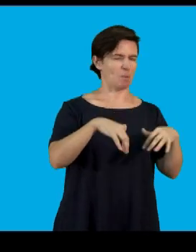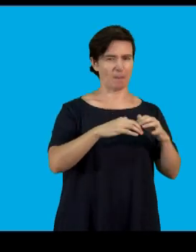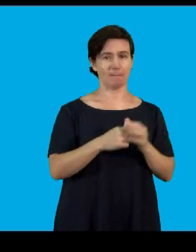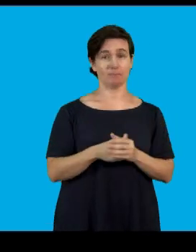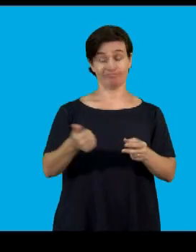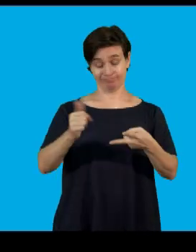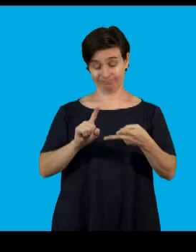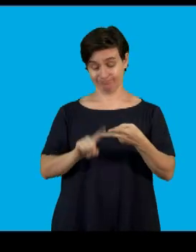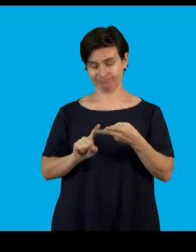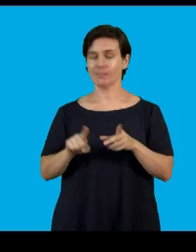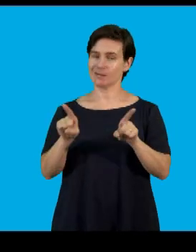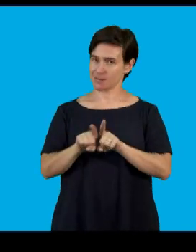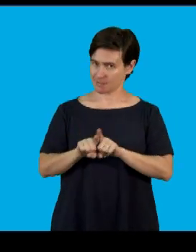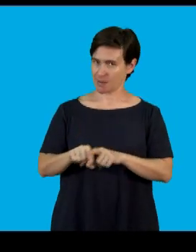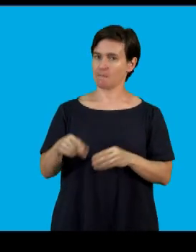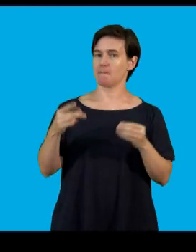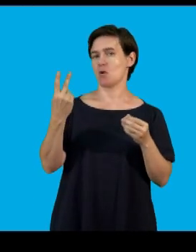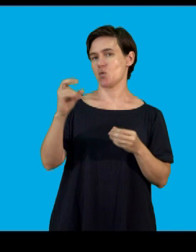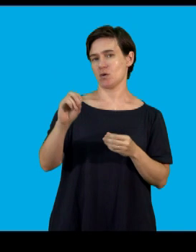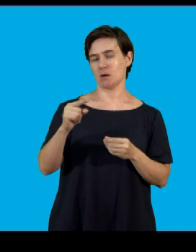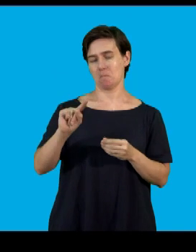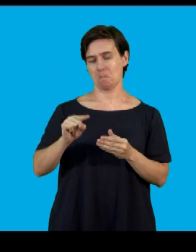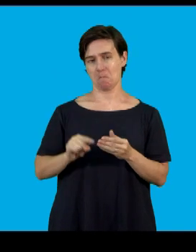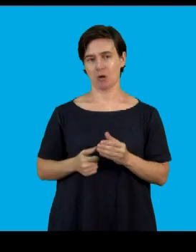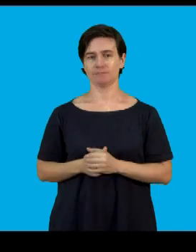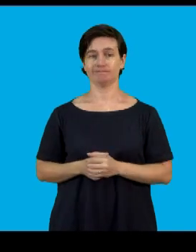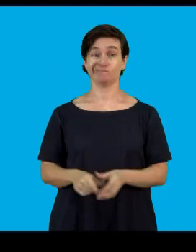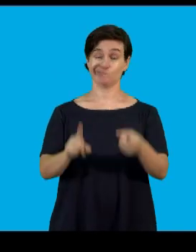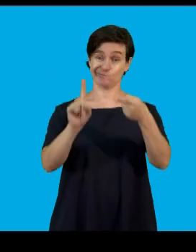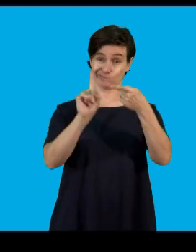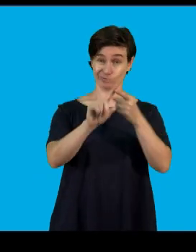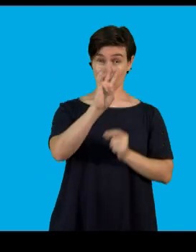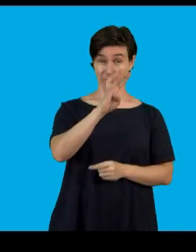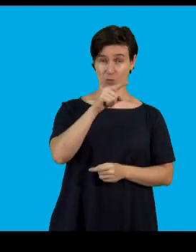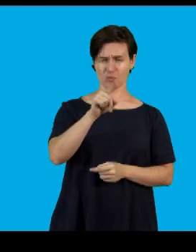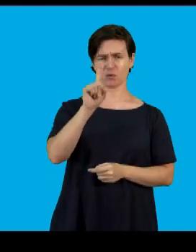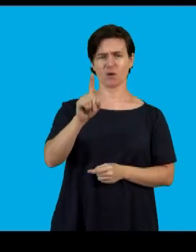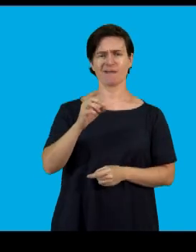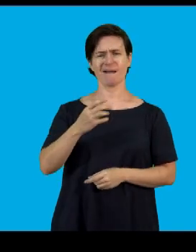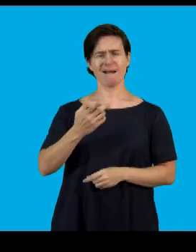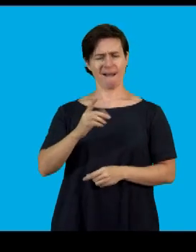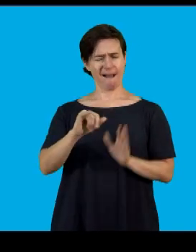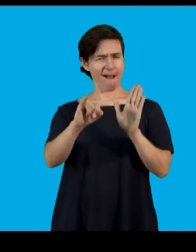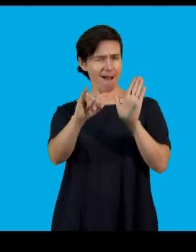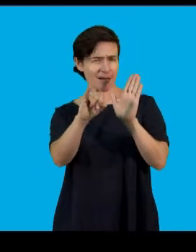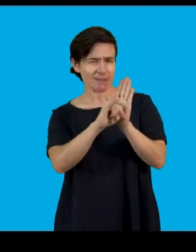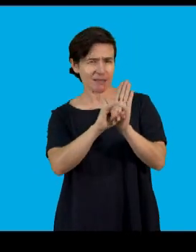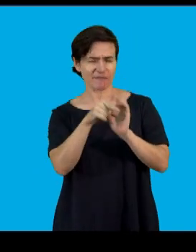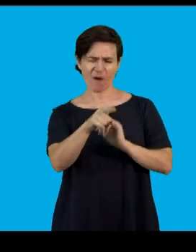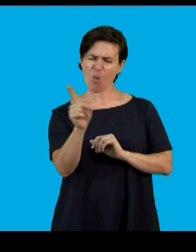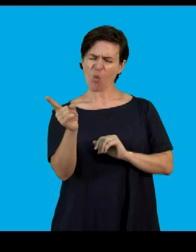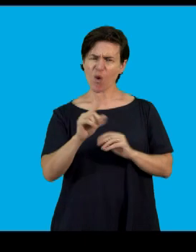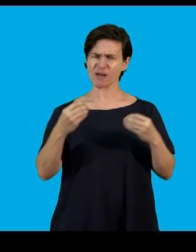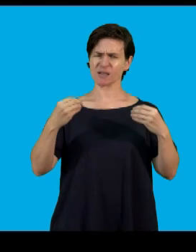be 20 marks. So business ventures, let's see the question. Identify the form of ownership represented by